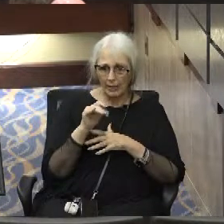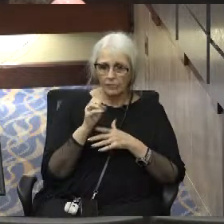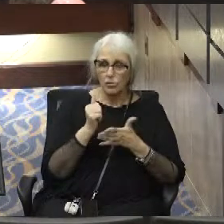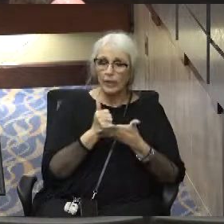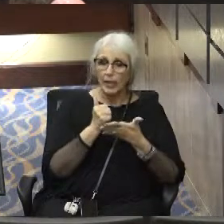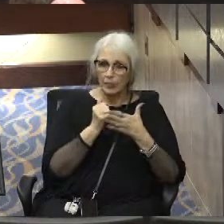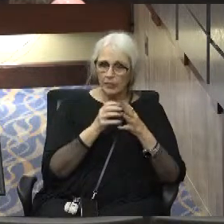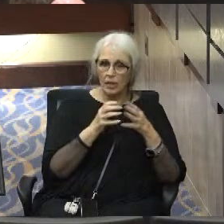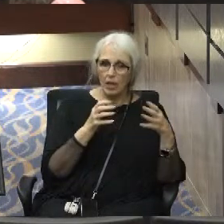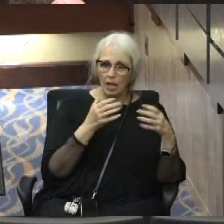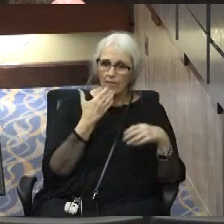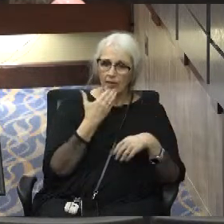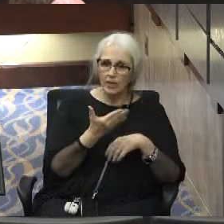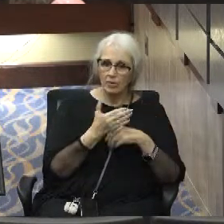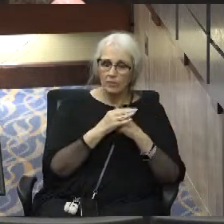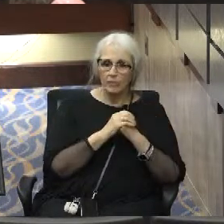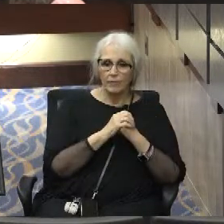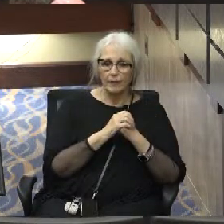Thanks.